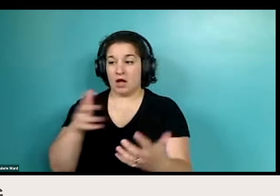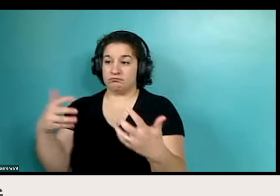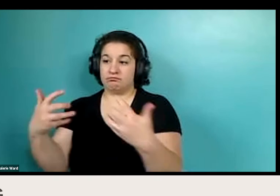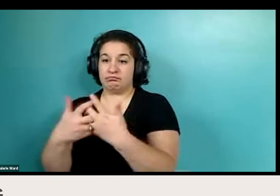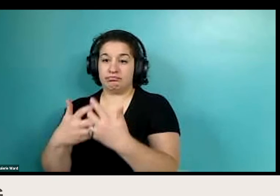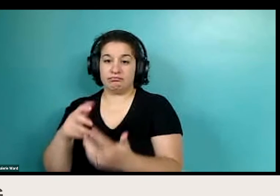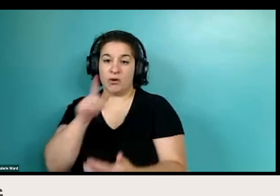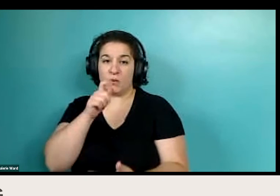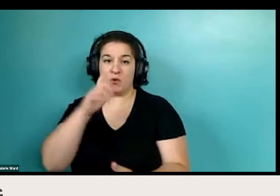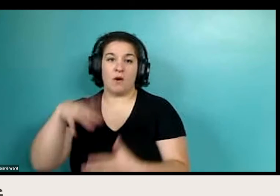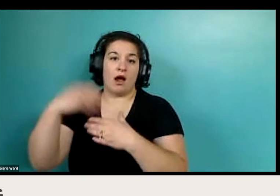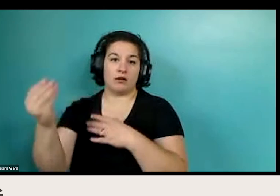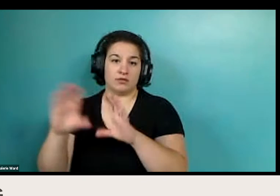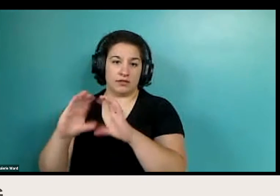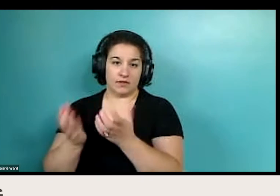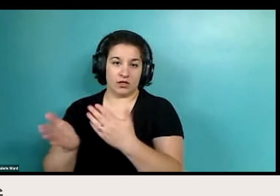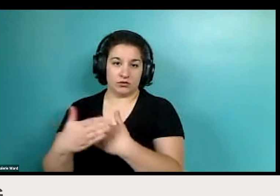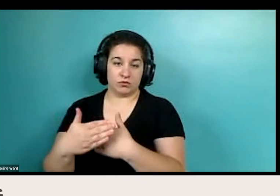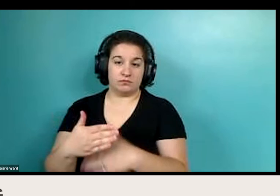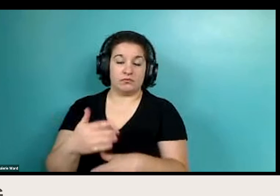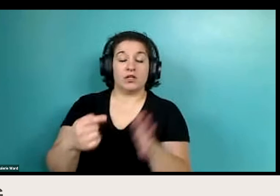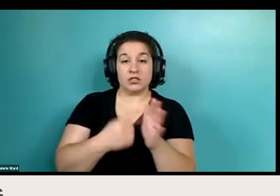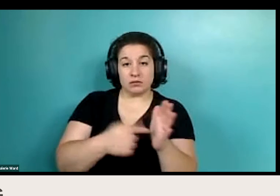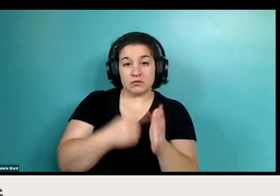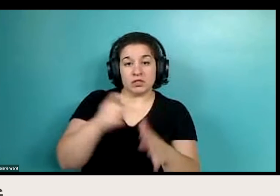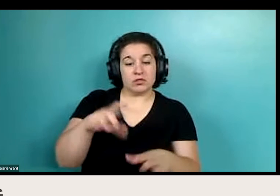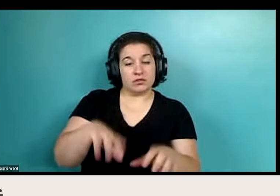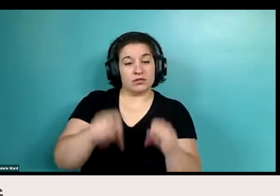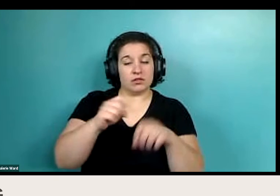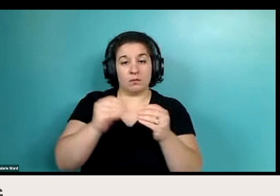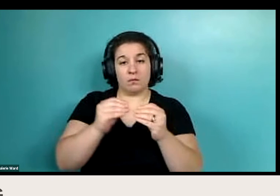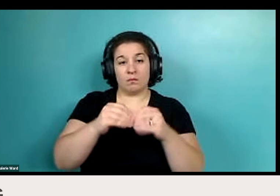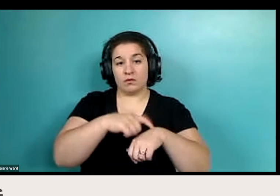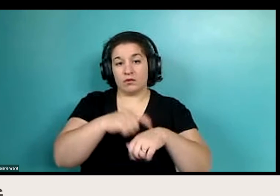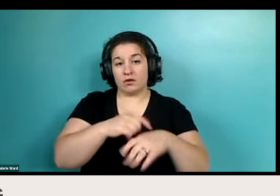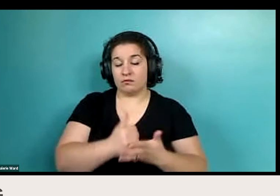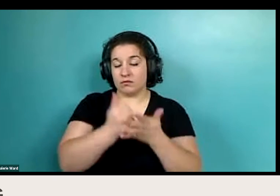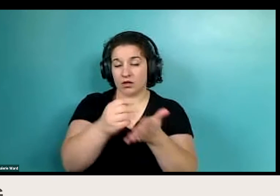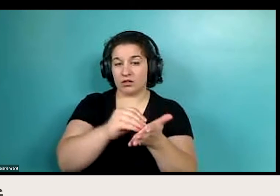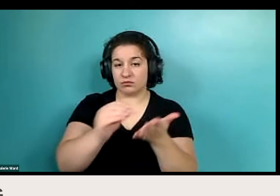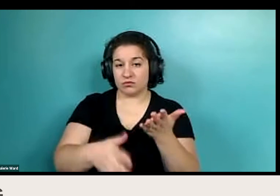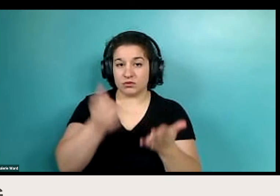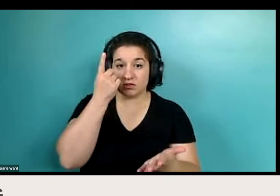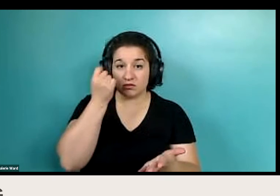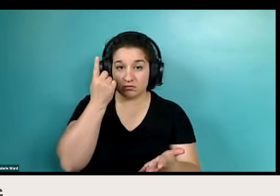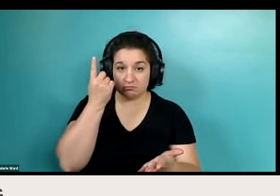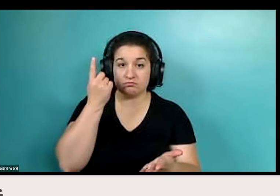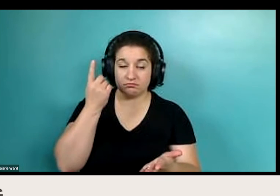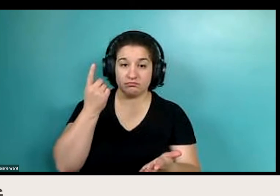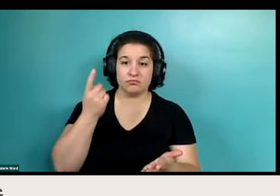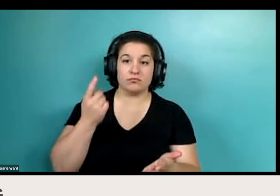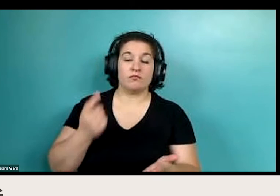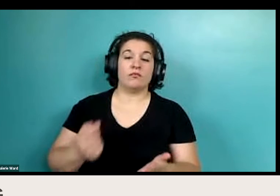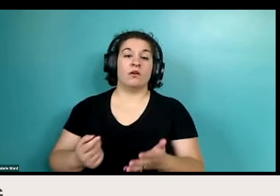more time to help students understand, or to help someone who, might have, something going